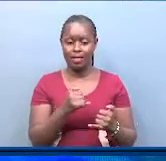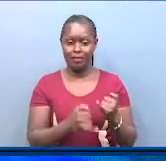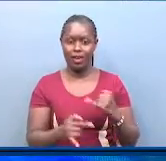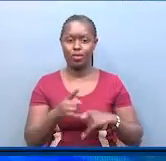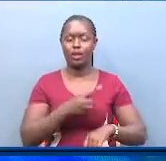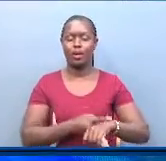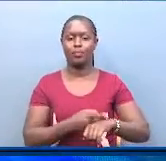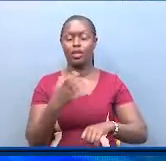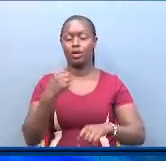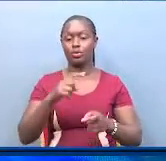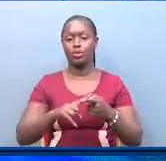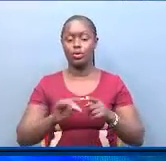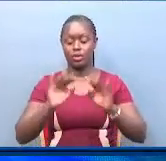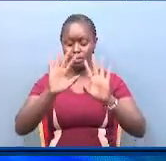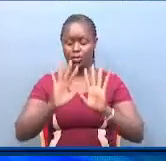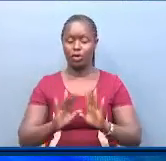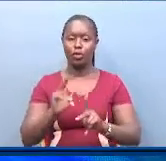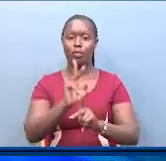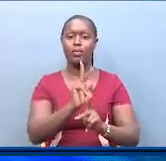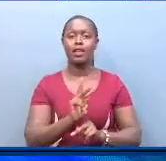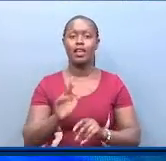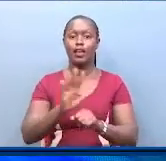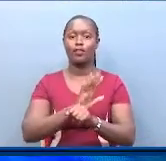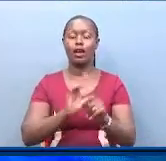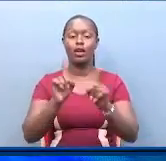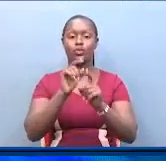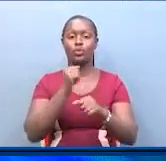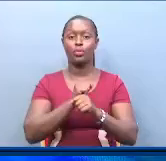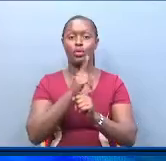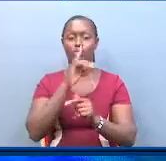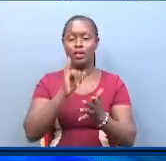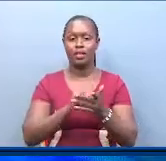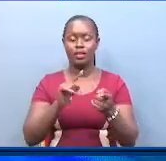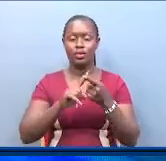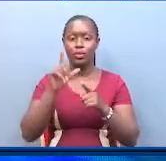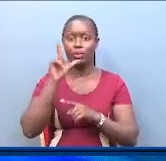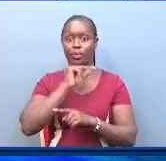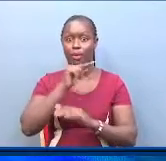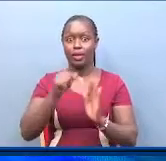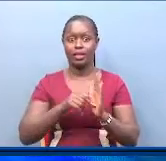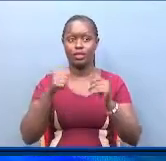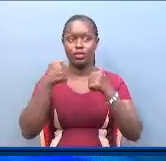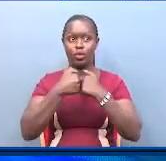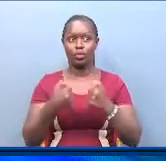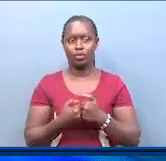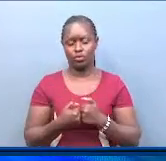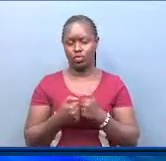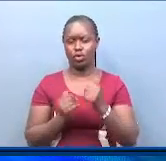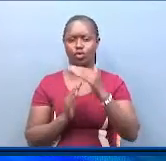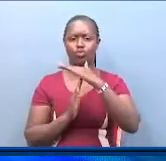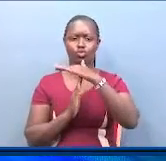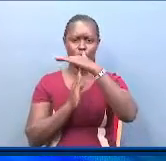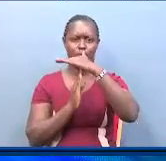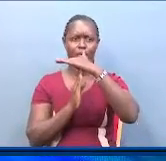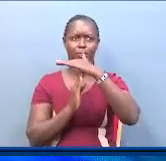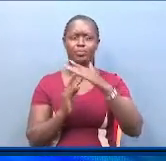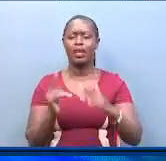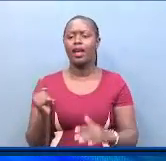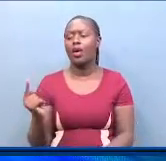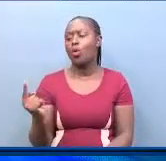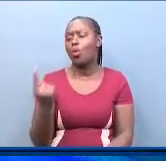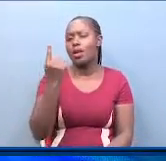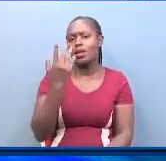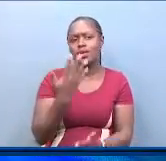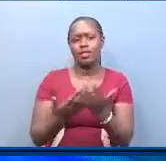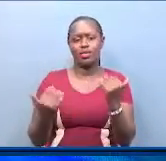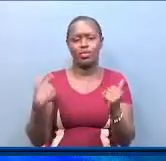it's good to be very careful and ensure that you finish this race on a high note. The only thing that we